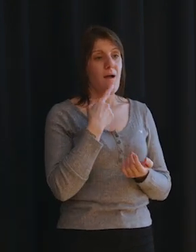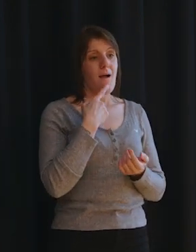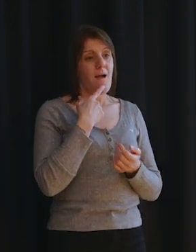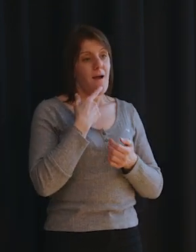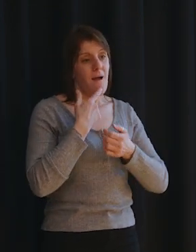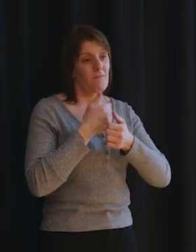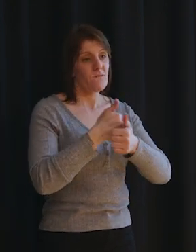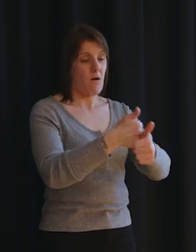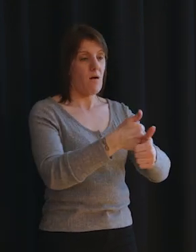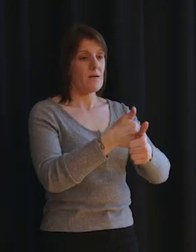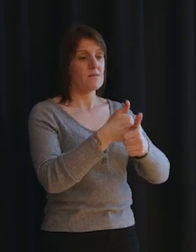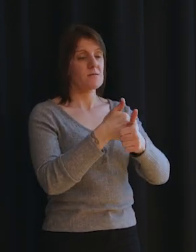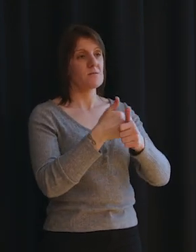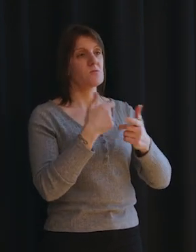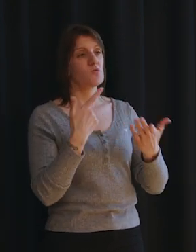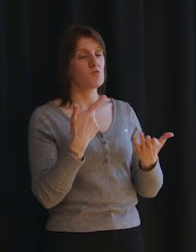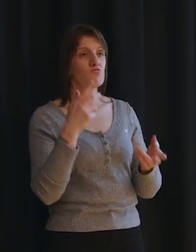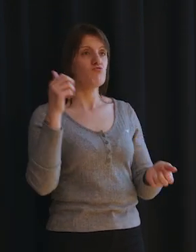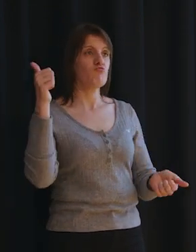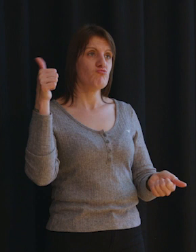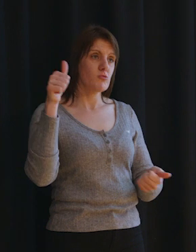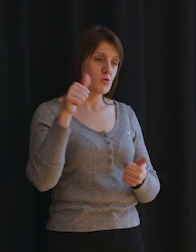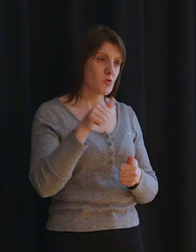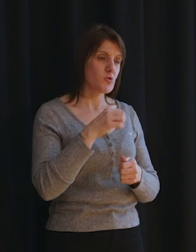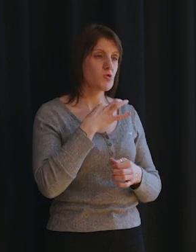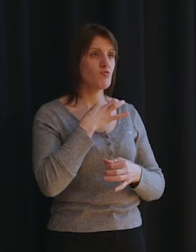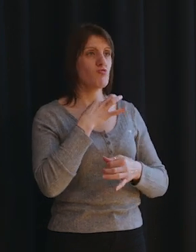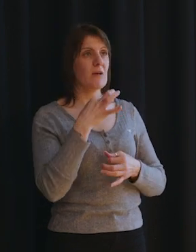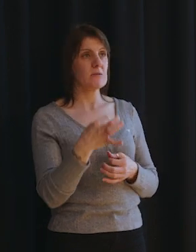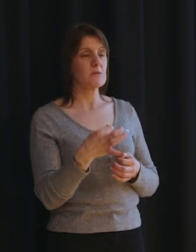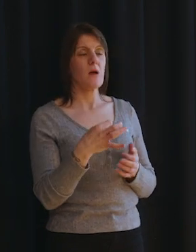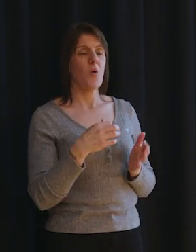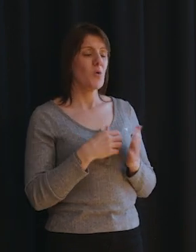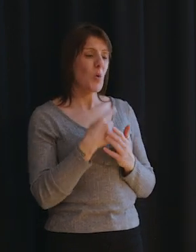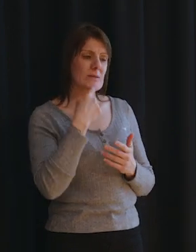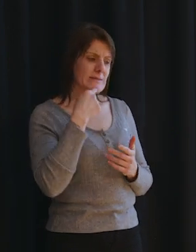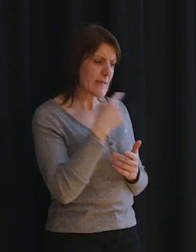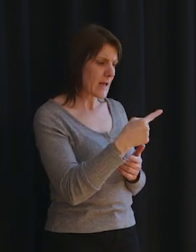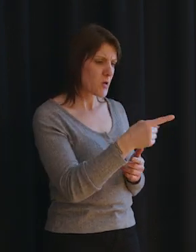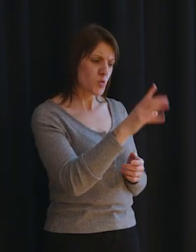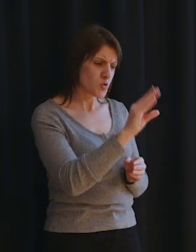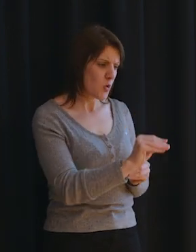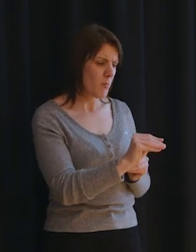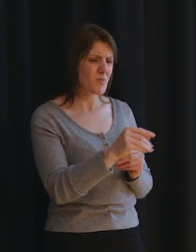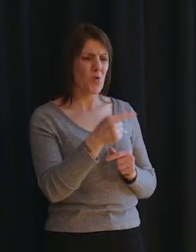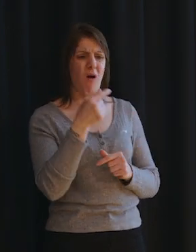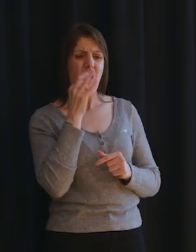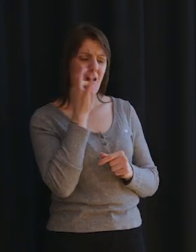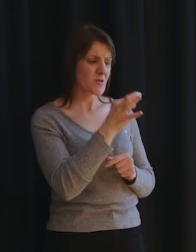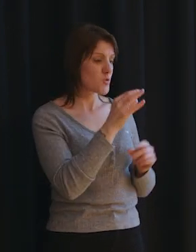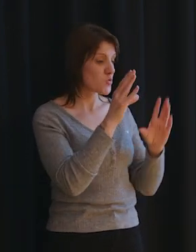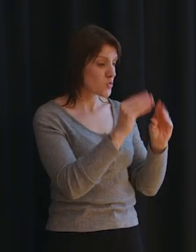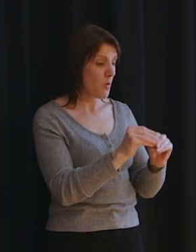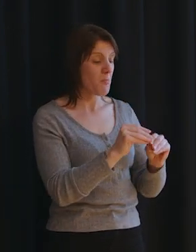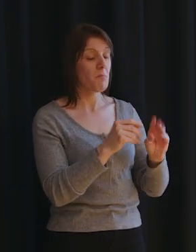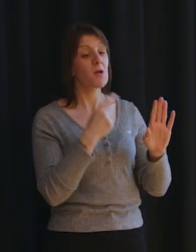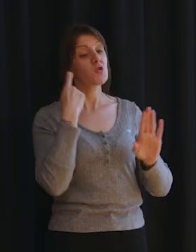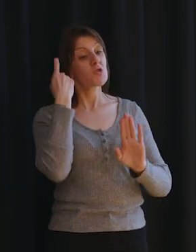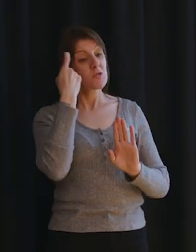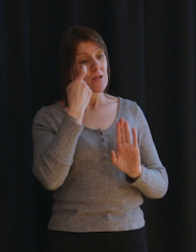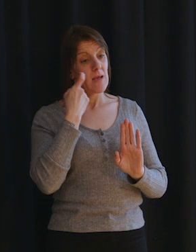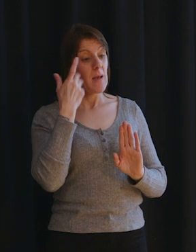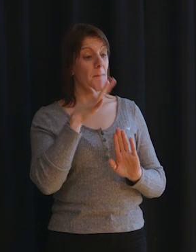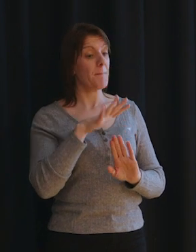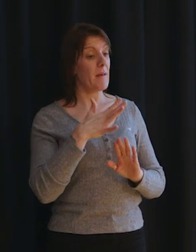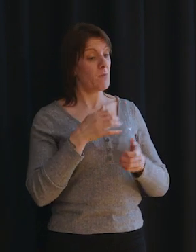thinking about kind of reducing the risk is not meaning that we're telling or asking people to stop using, but actually just thinking about how to kind of reduce or how